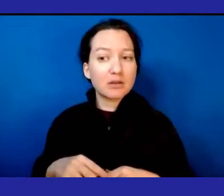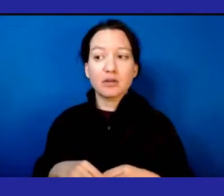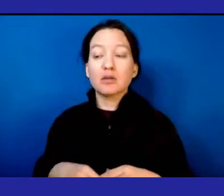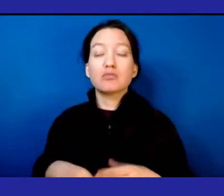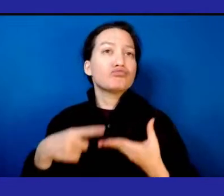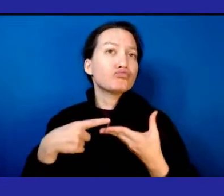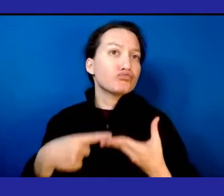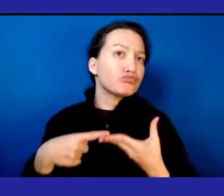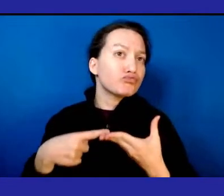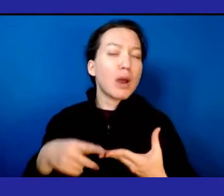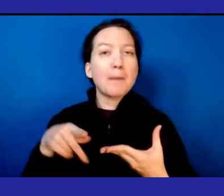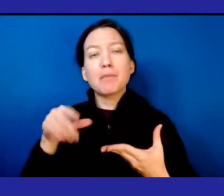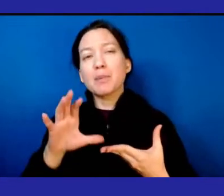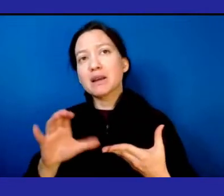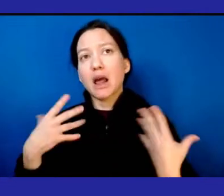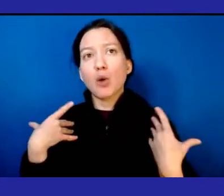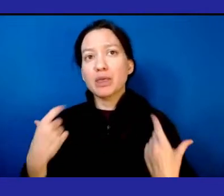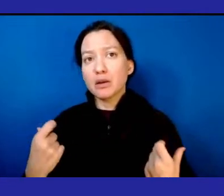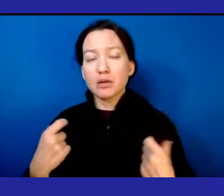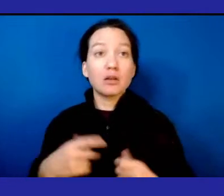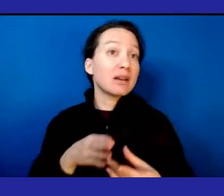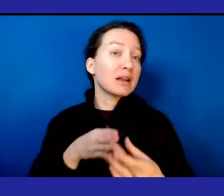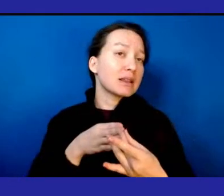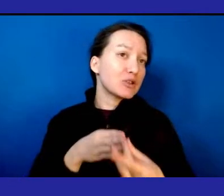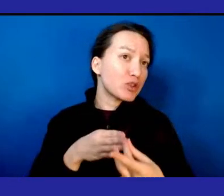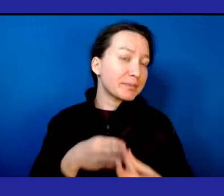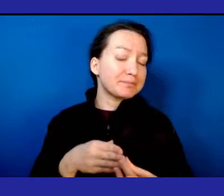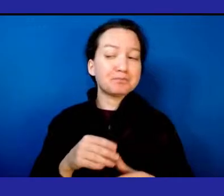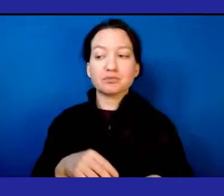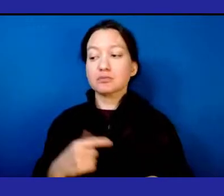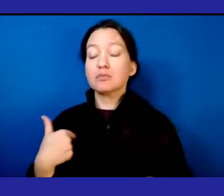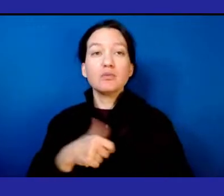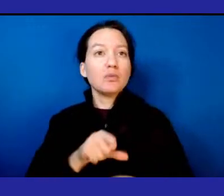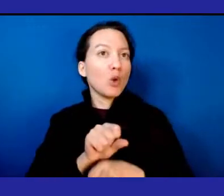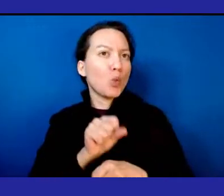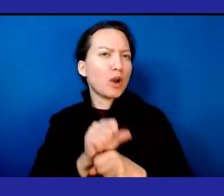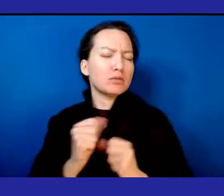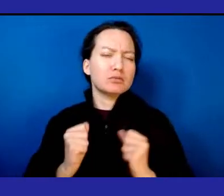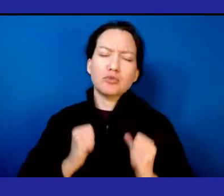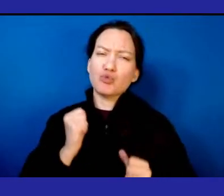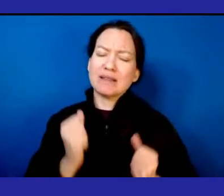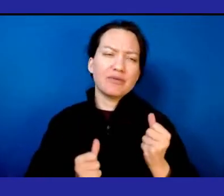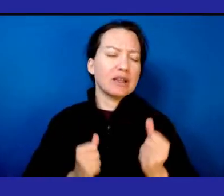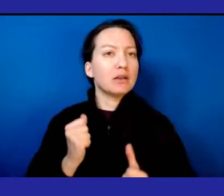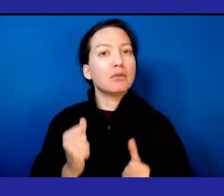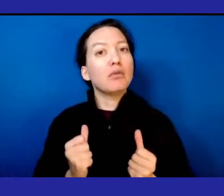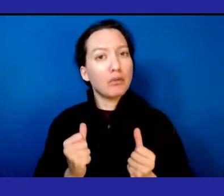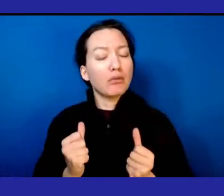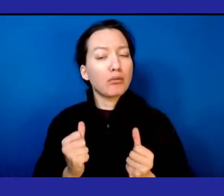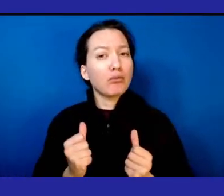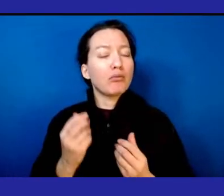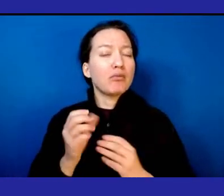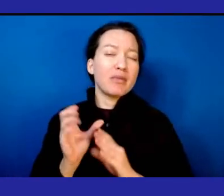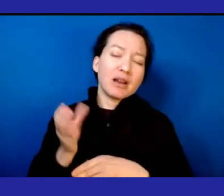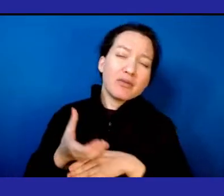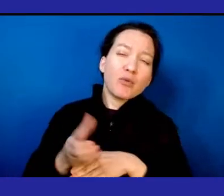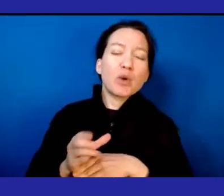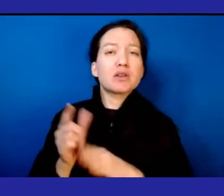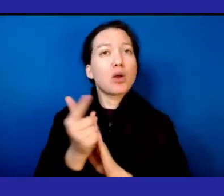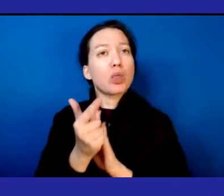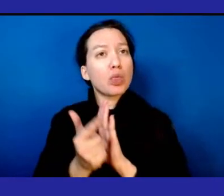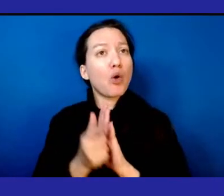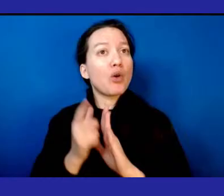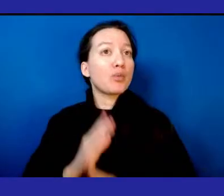on public health leadership. We're working aggressively to enforce laws to